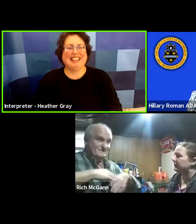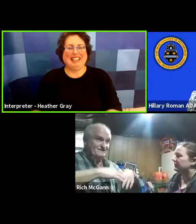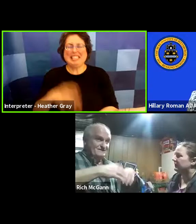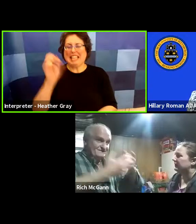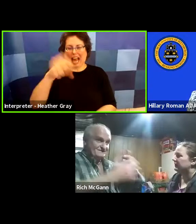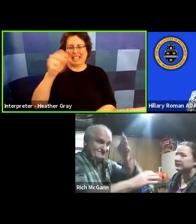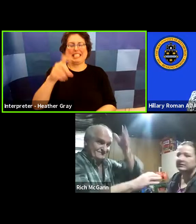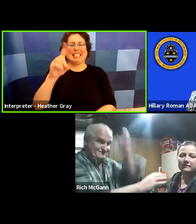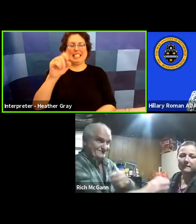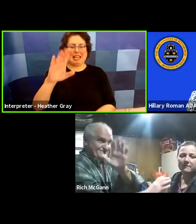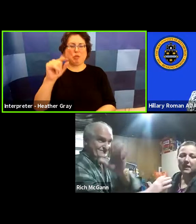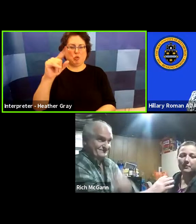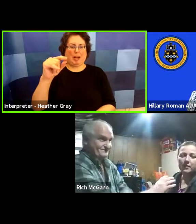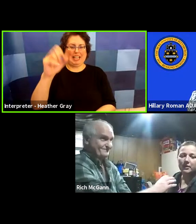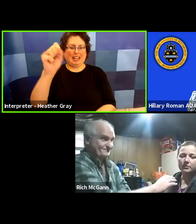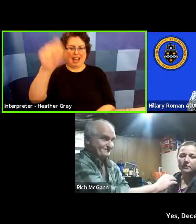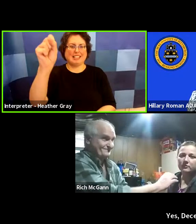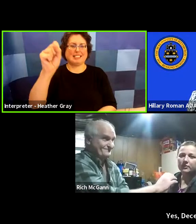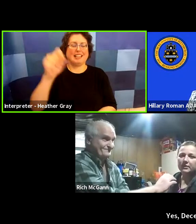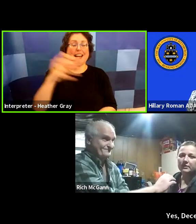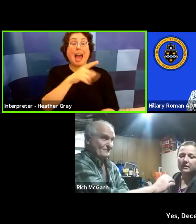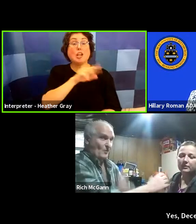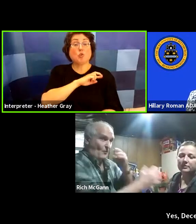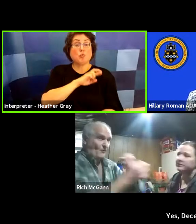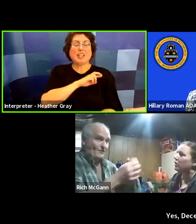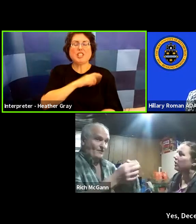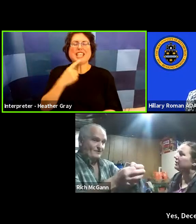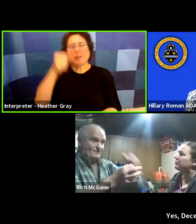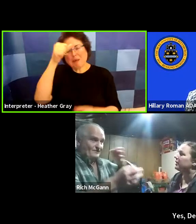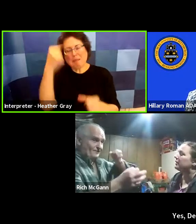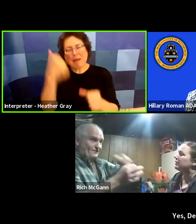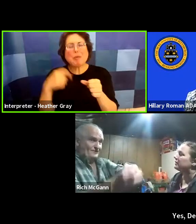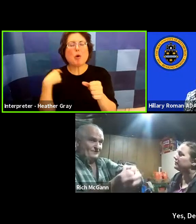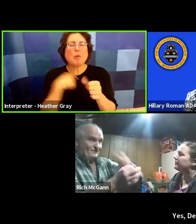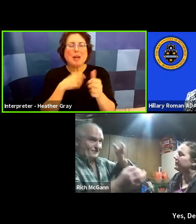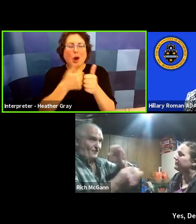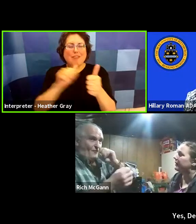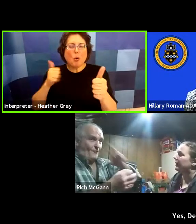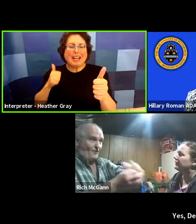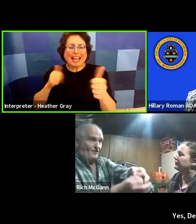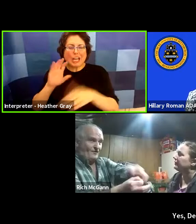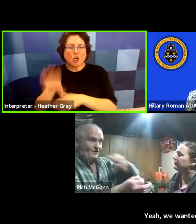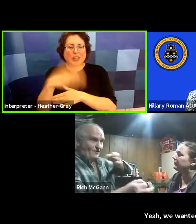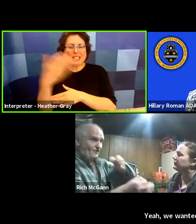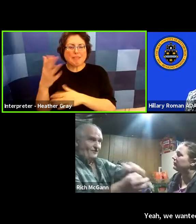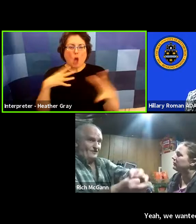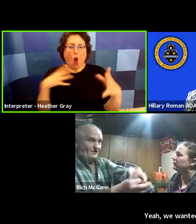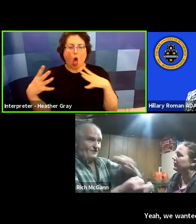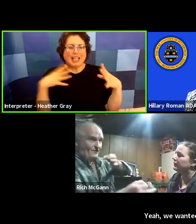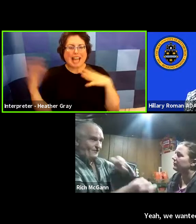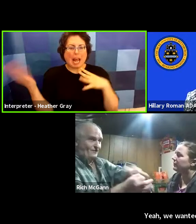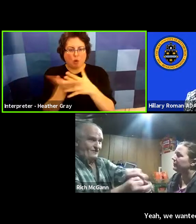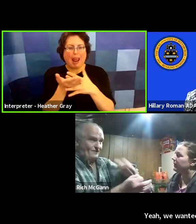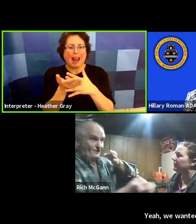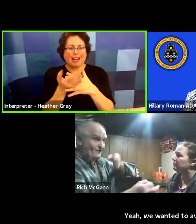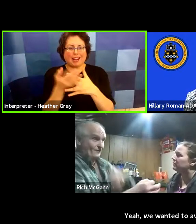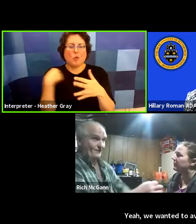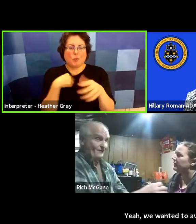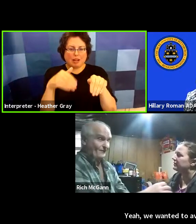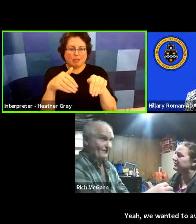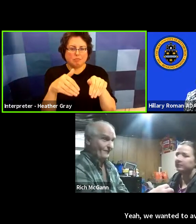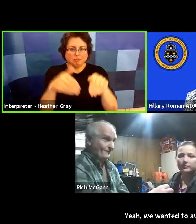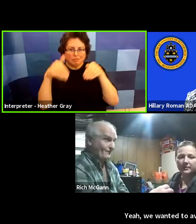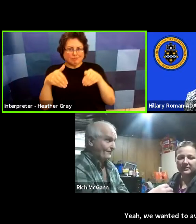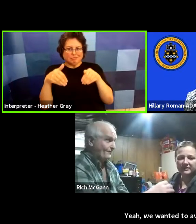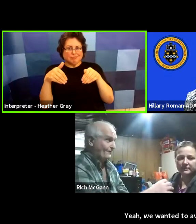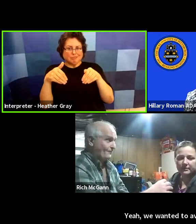20th, confirmed. Yeah, we wanted to avoid the Christmas holiday break. We bumped it back a little. We could bump it back more,